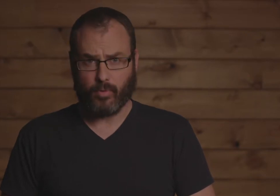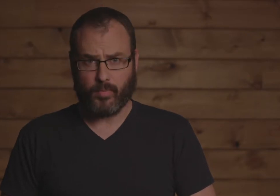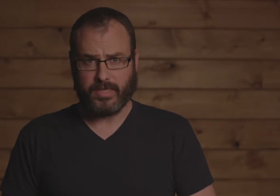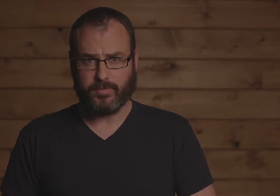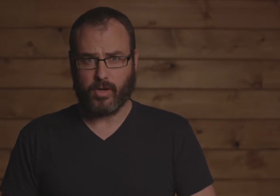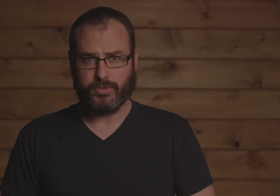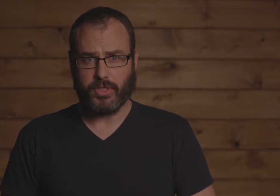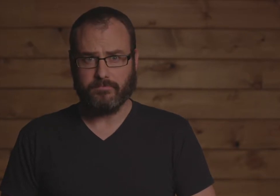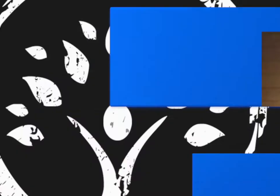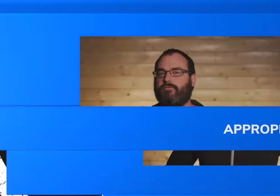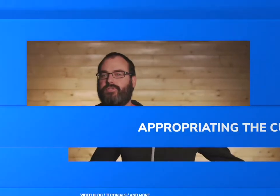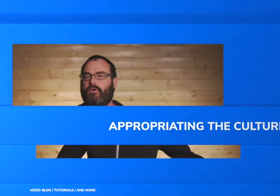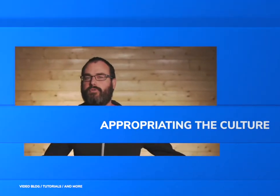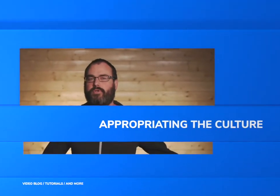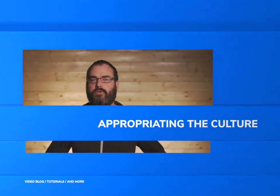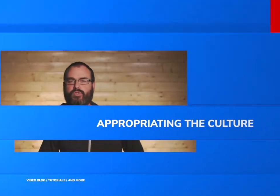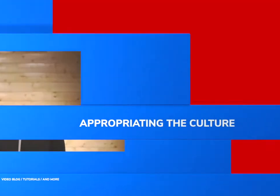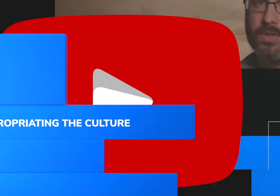as we appropriate some culture.